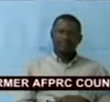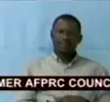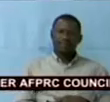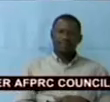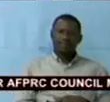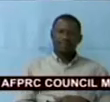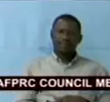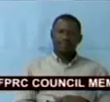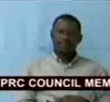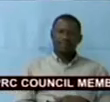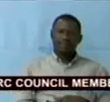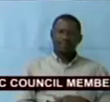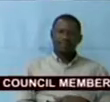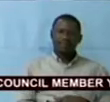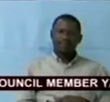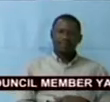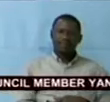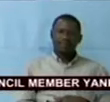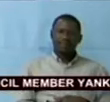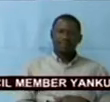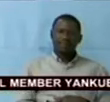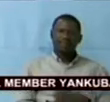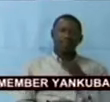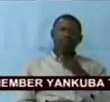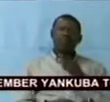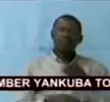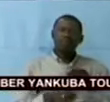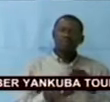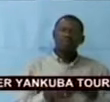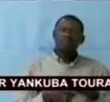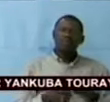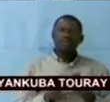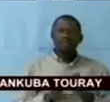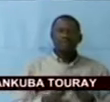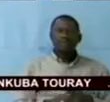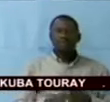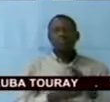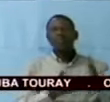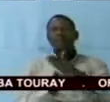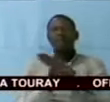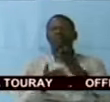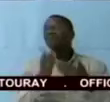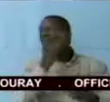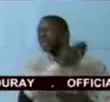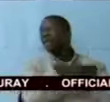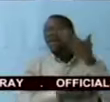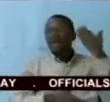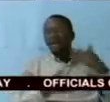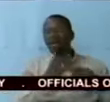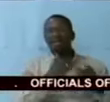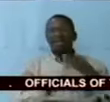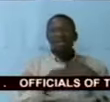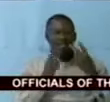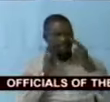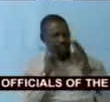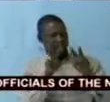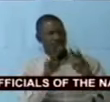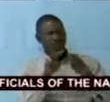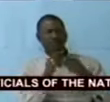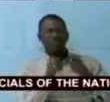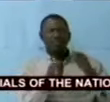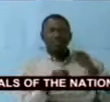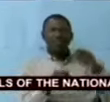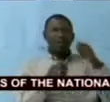And that was passed very early on in view of the AFPRC mantra